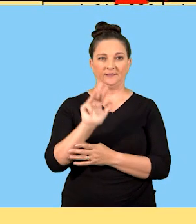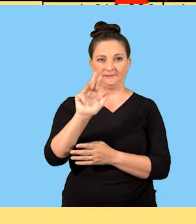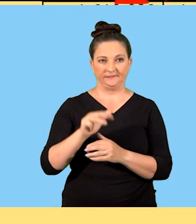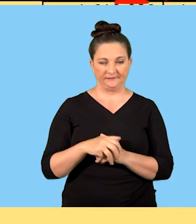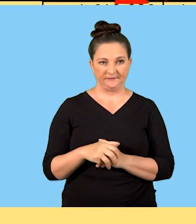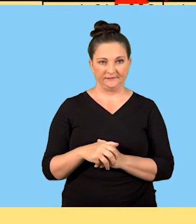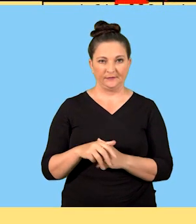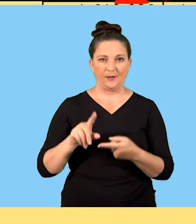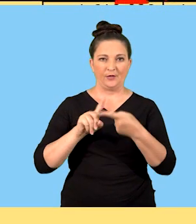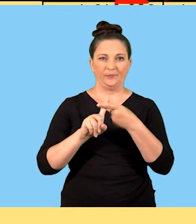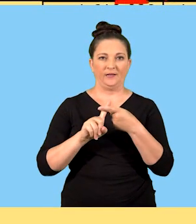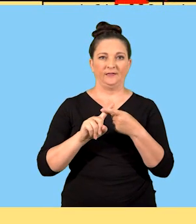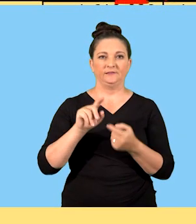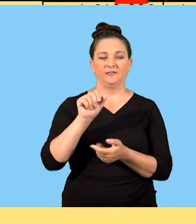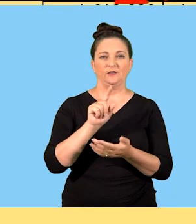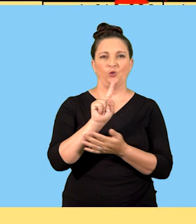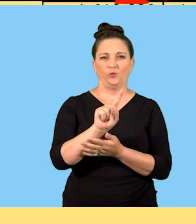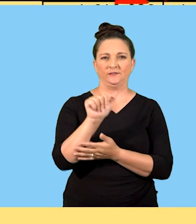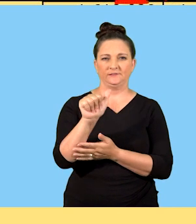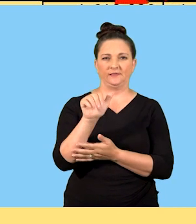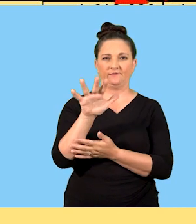310,290 plus